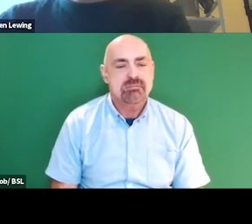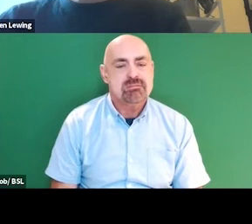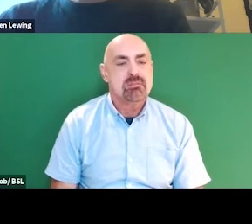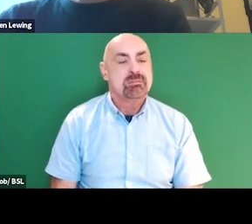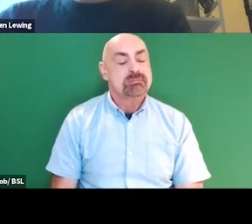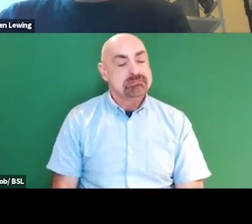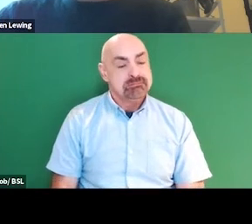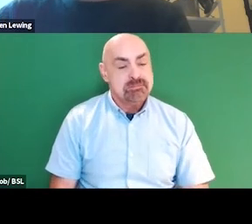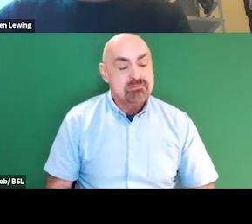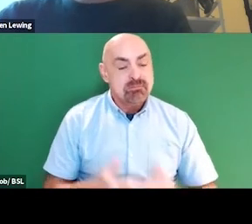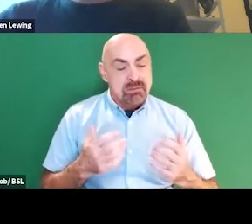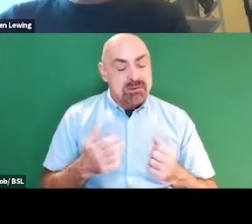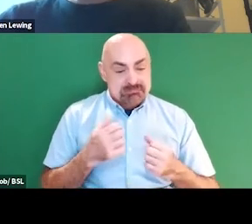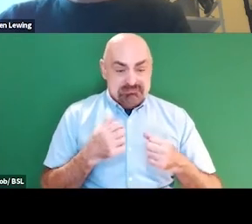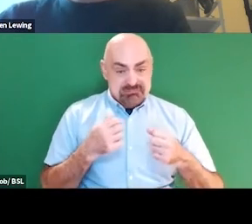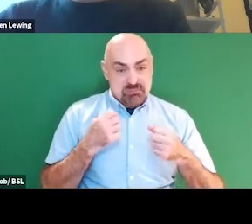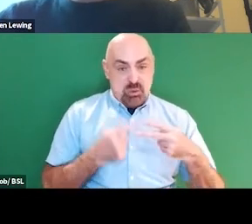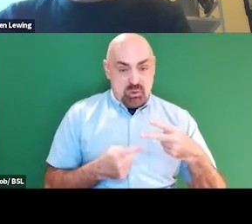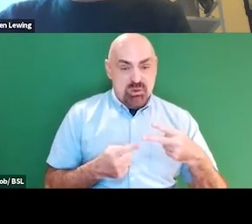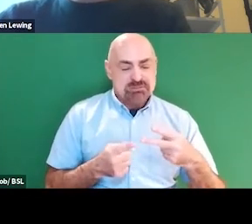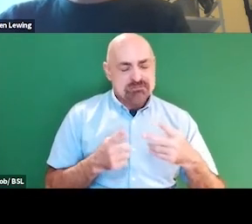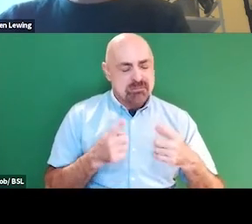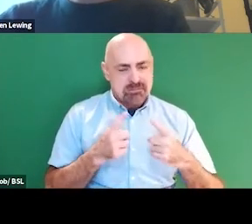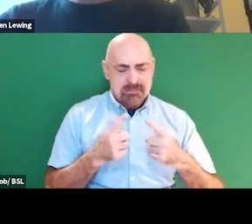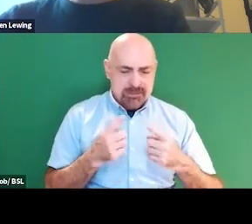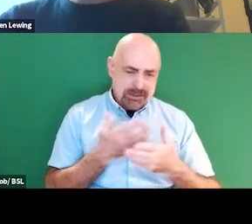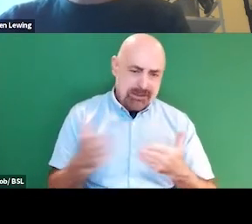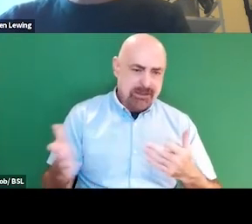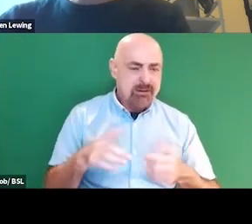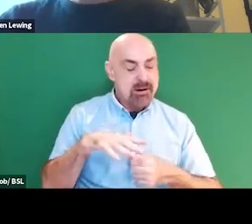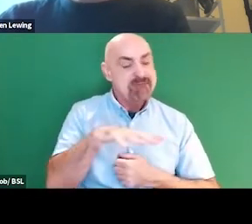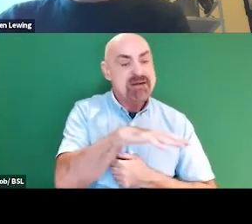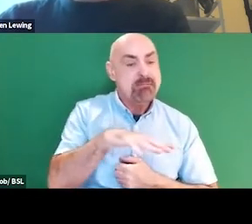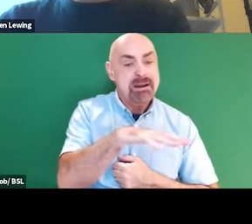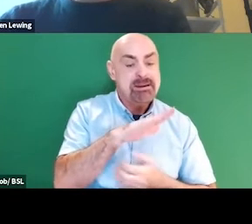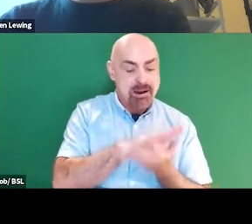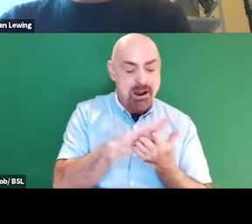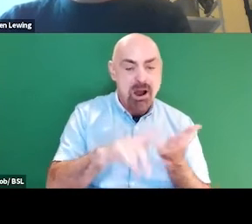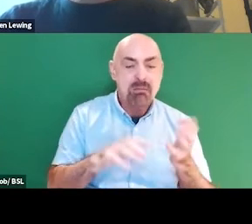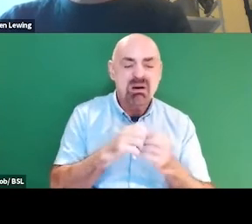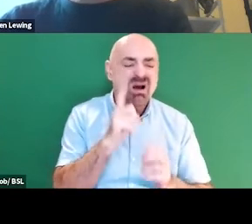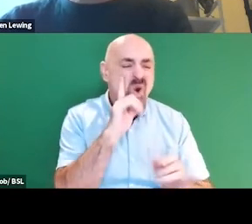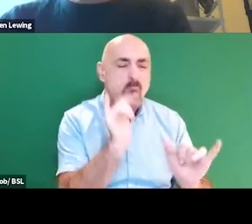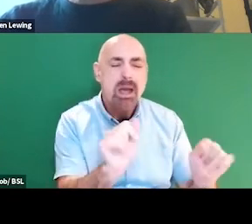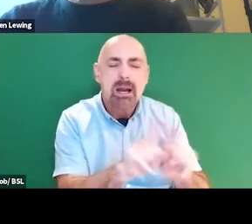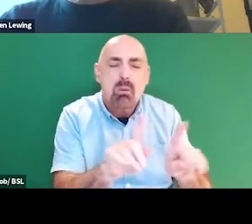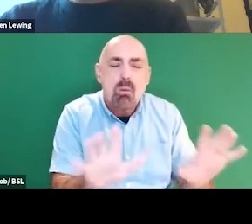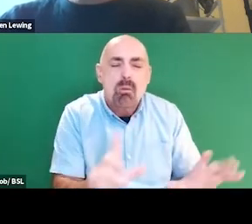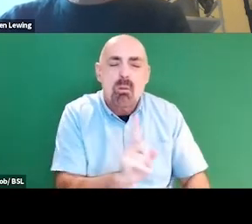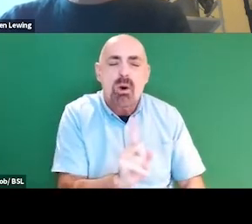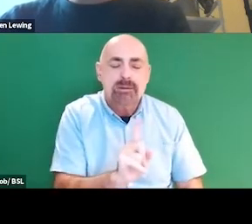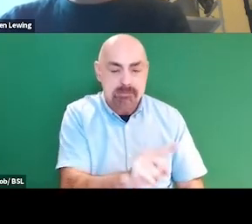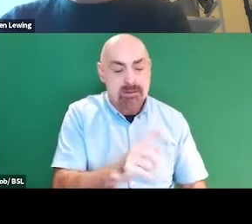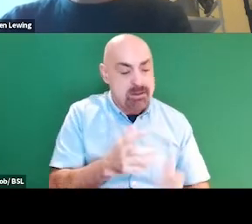Step 2 then is specifying what a local family hub approach looks like and how it adds value to what is